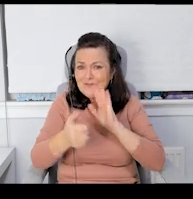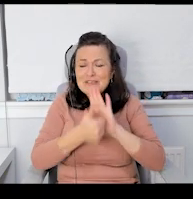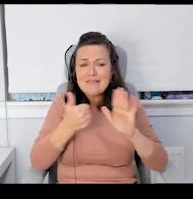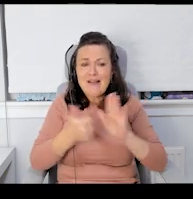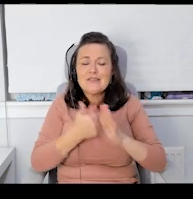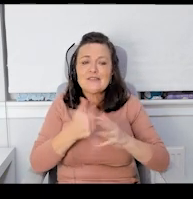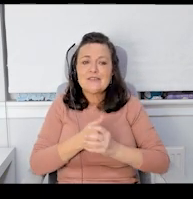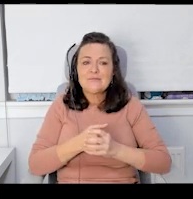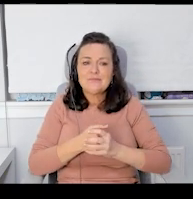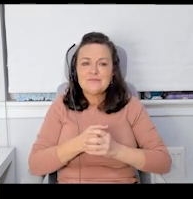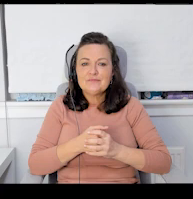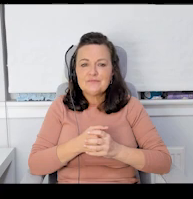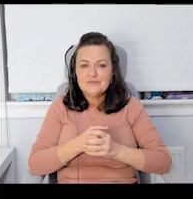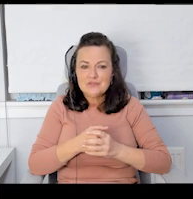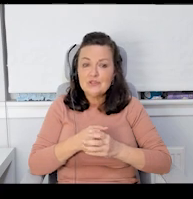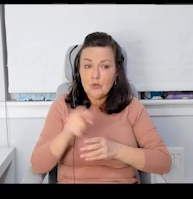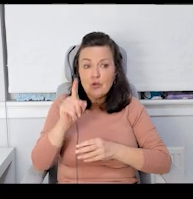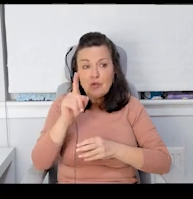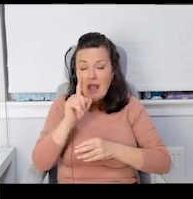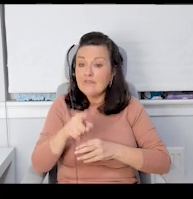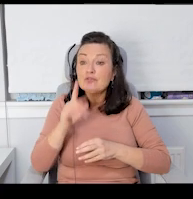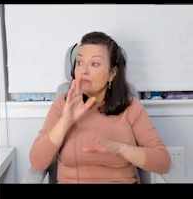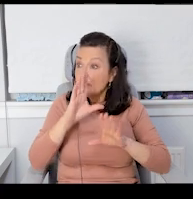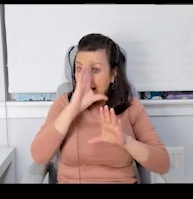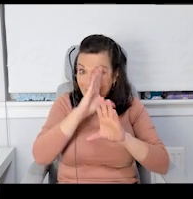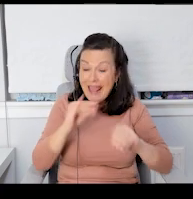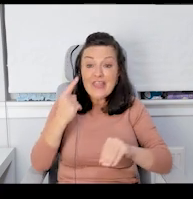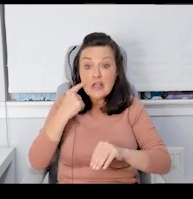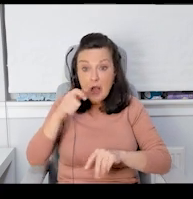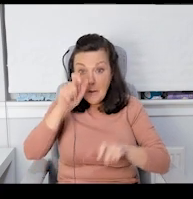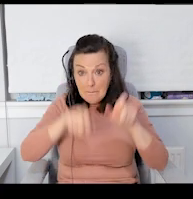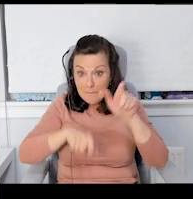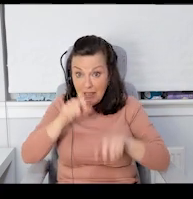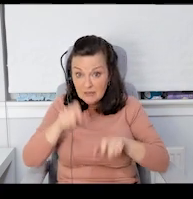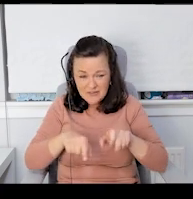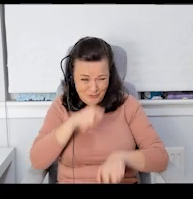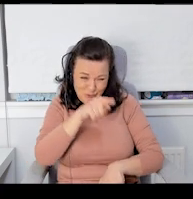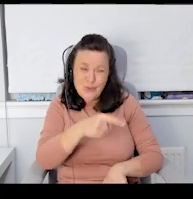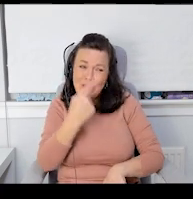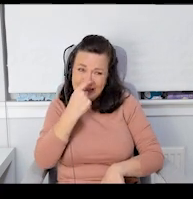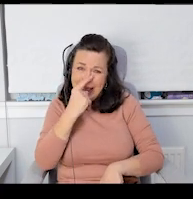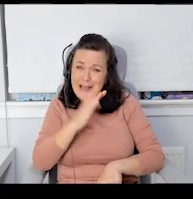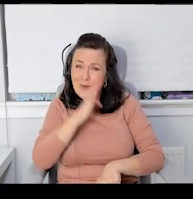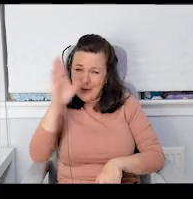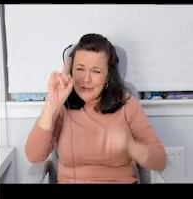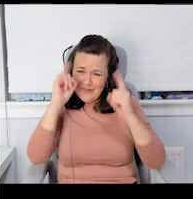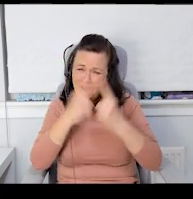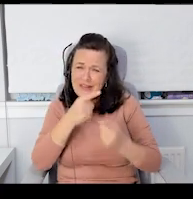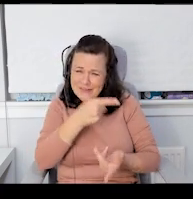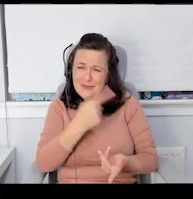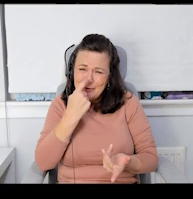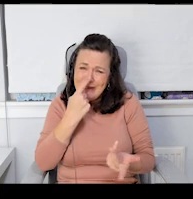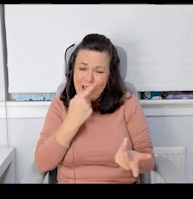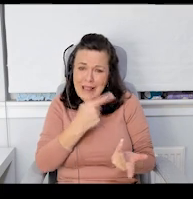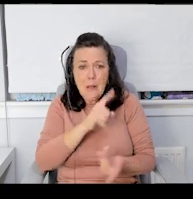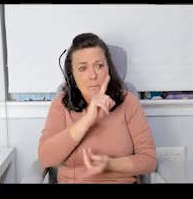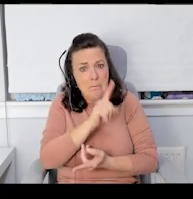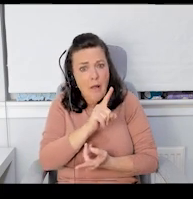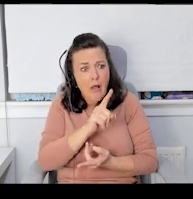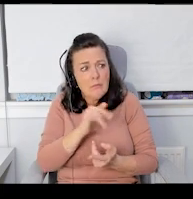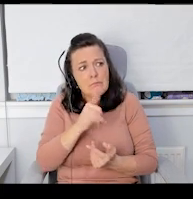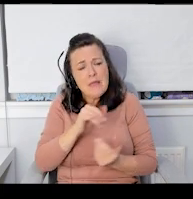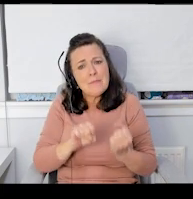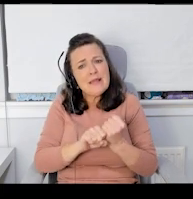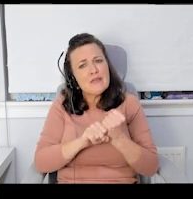know you're brainy enough to go to university, but actually, would a graduate apprenticeship fit you better, because you learn